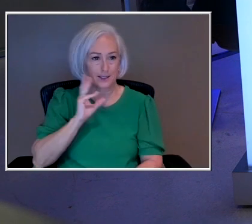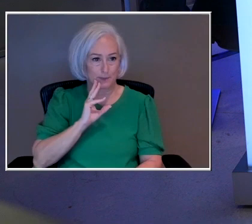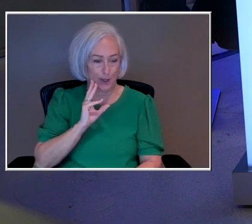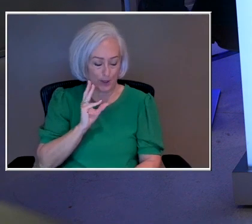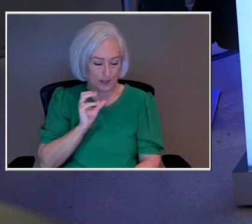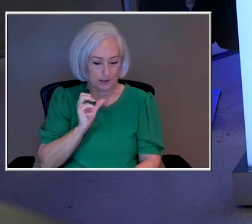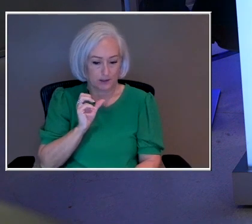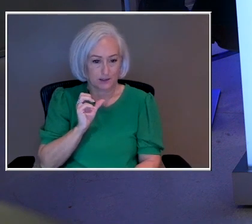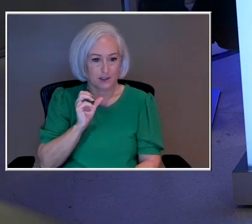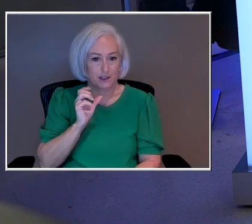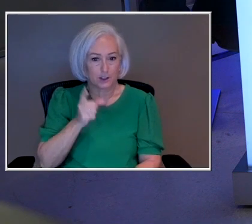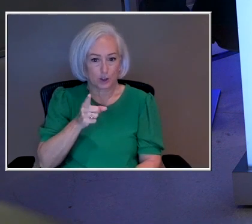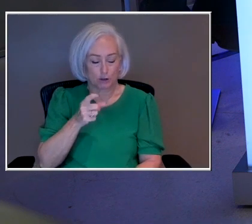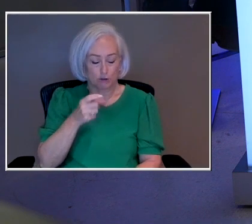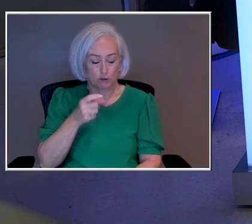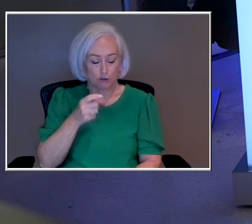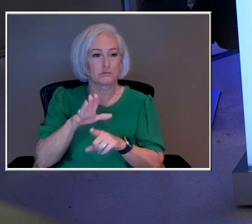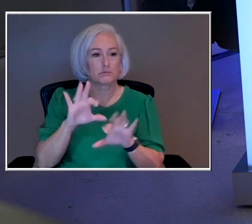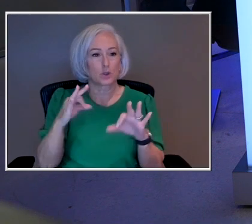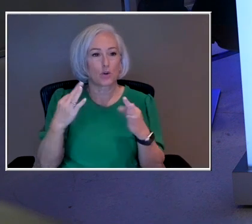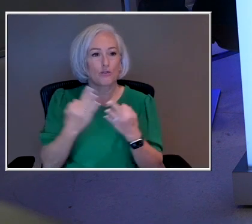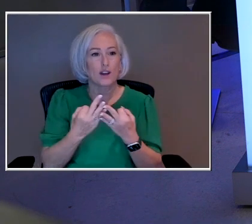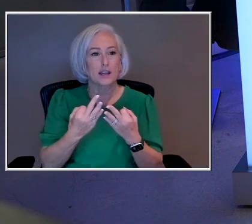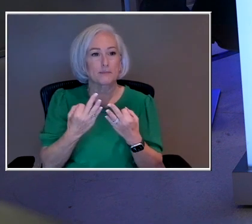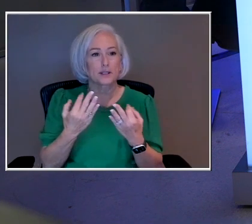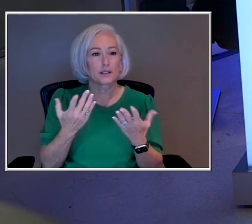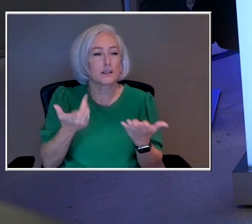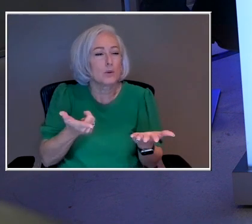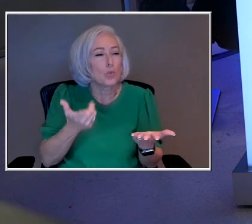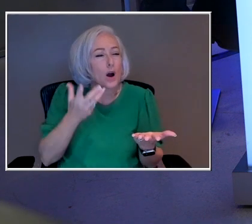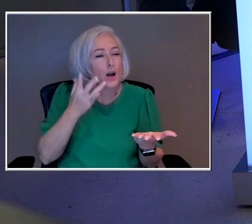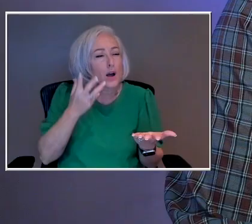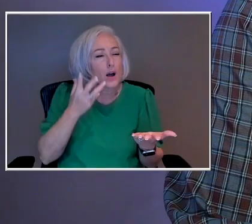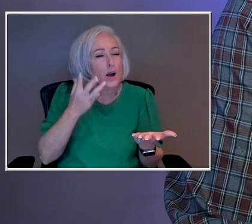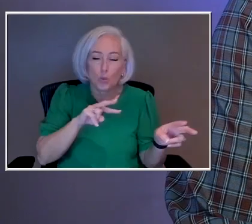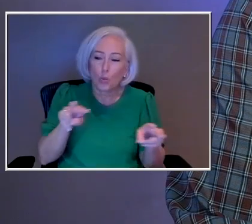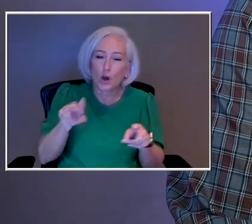your family. What was it like watching her go through this? Difficult.